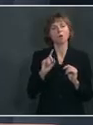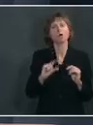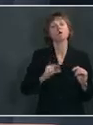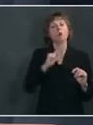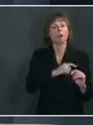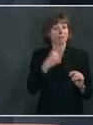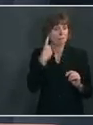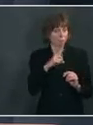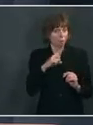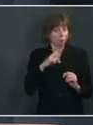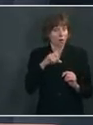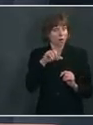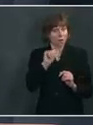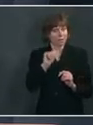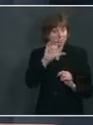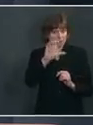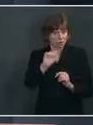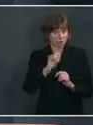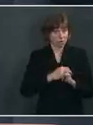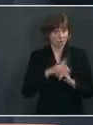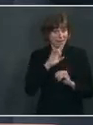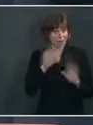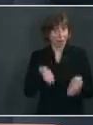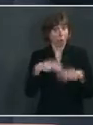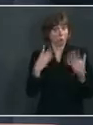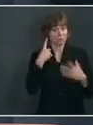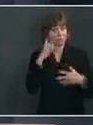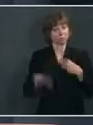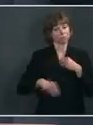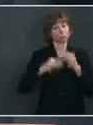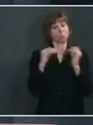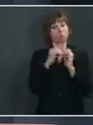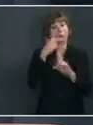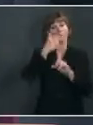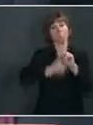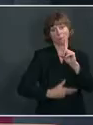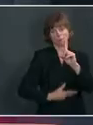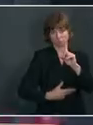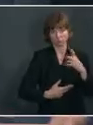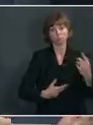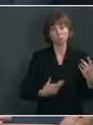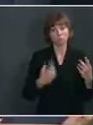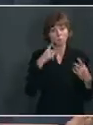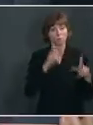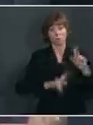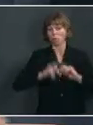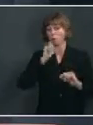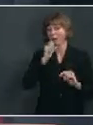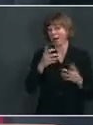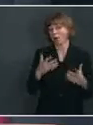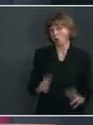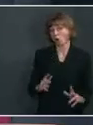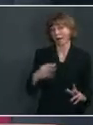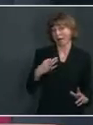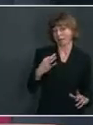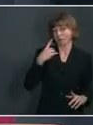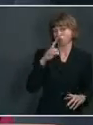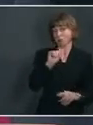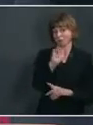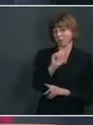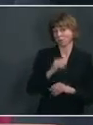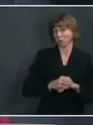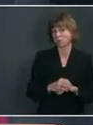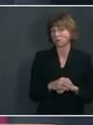for the Affordable Care Act. It opens it up for 3 months for people who would be already eligible for the Affordable Care Act. So,